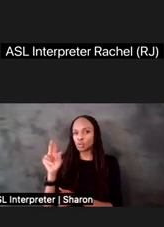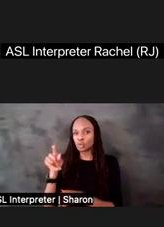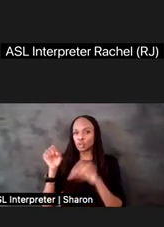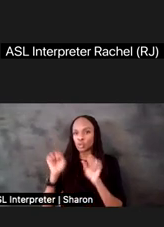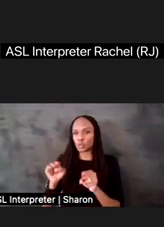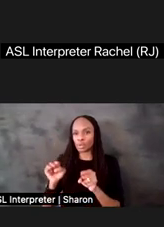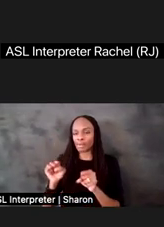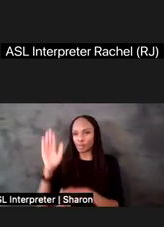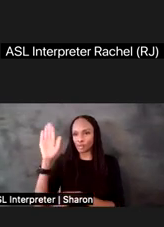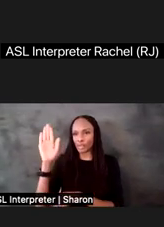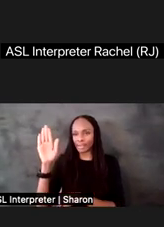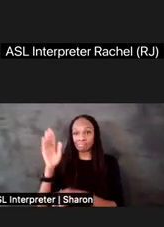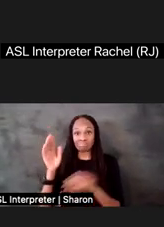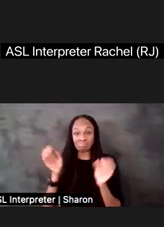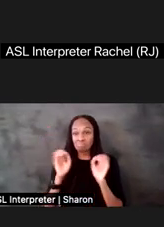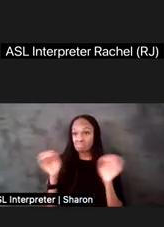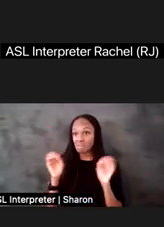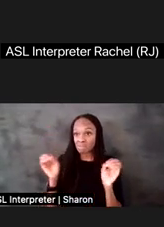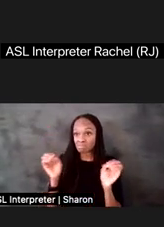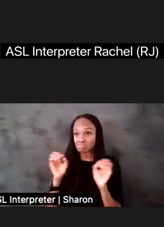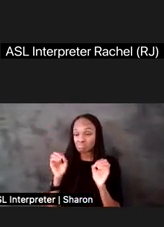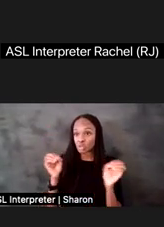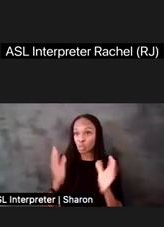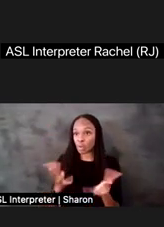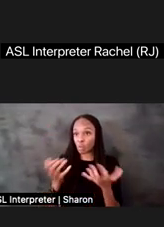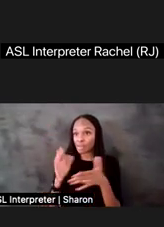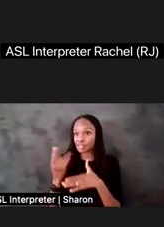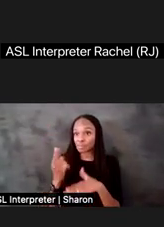hand. No one has anything they'd like to share? Dina, do you